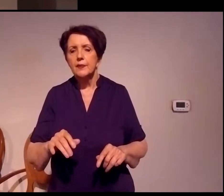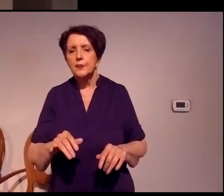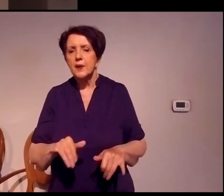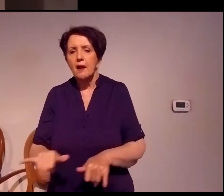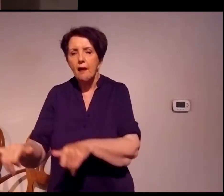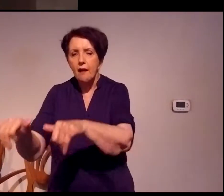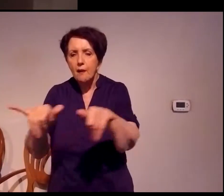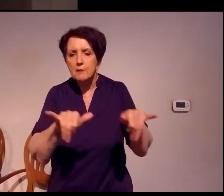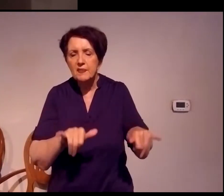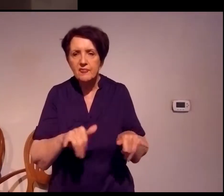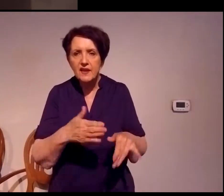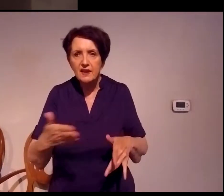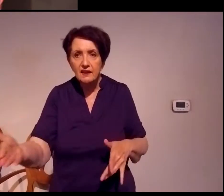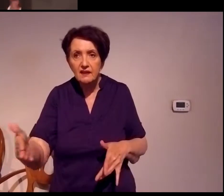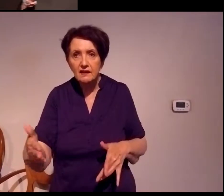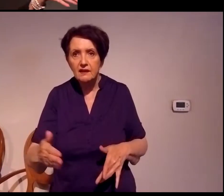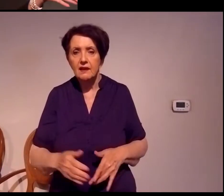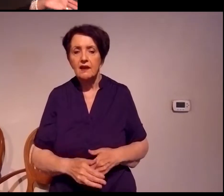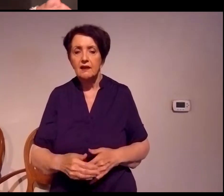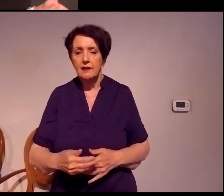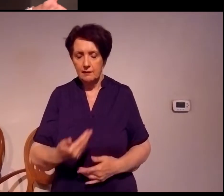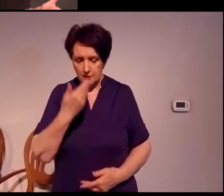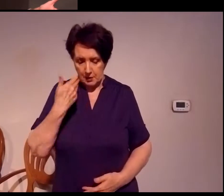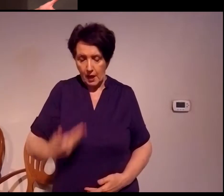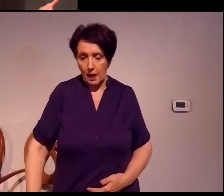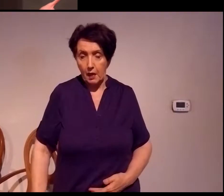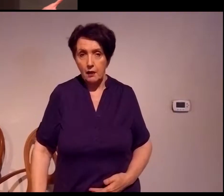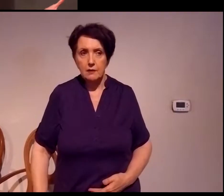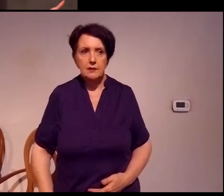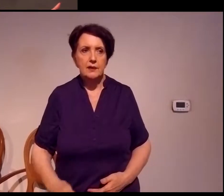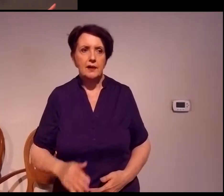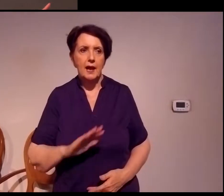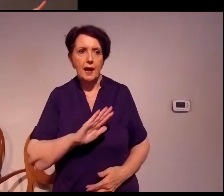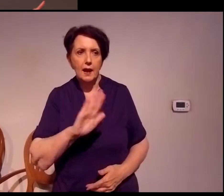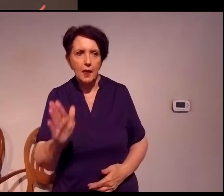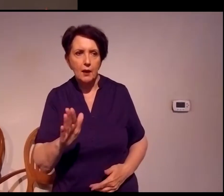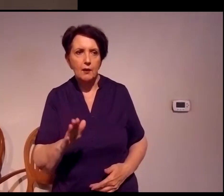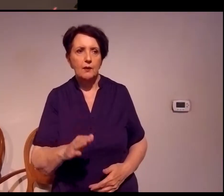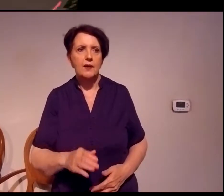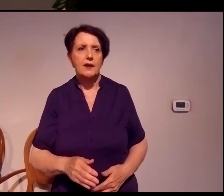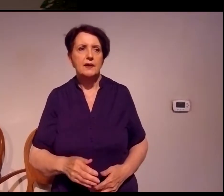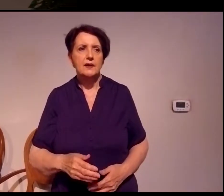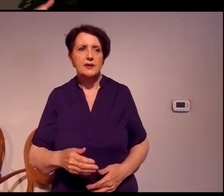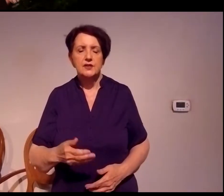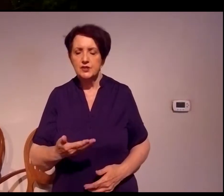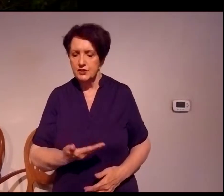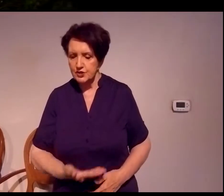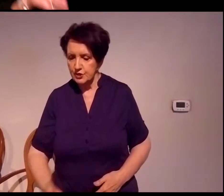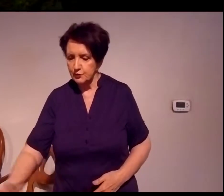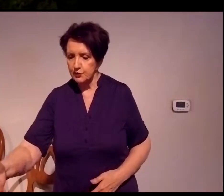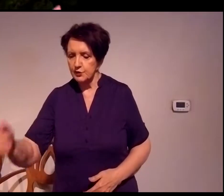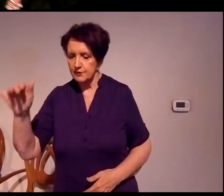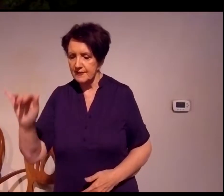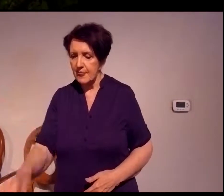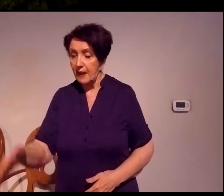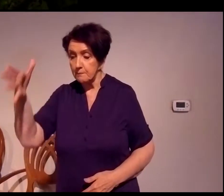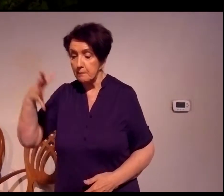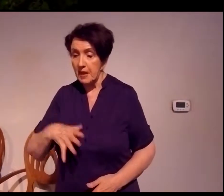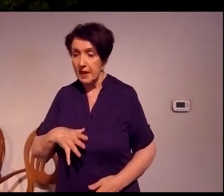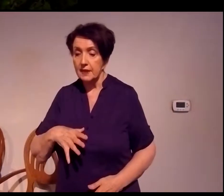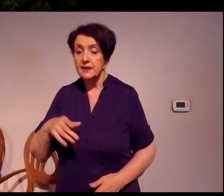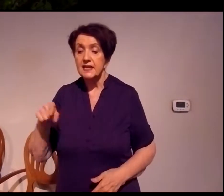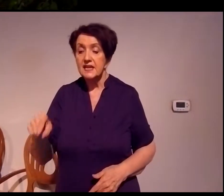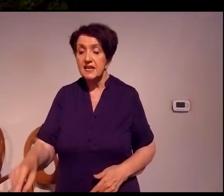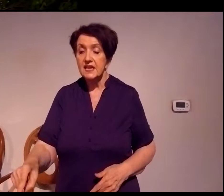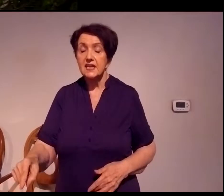Hello? She introduced that man that's my husband. He is a reflection of my